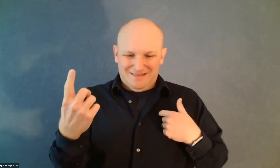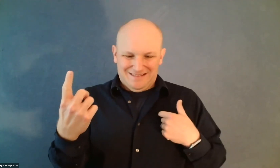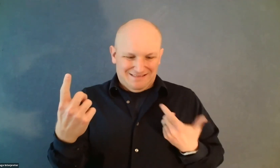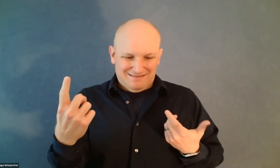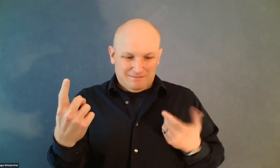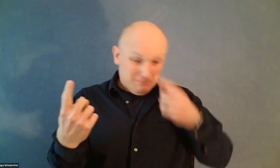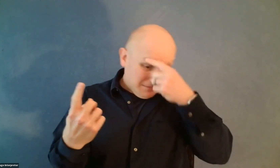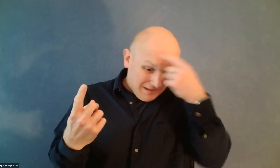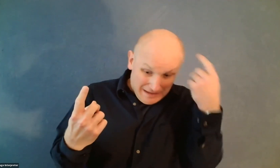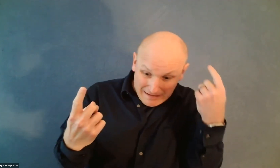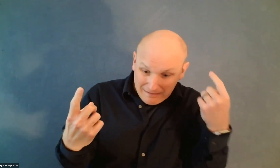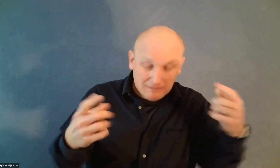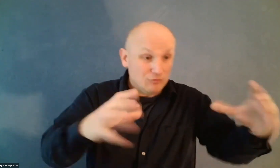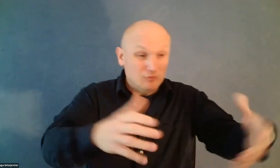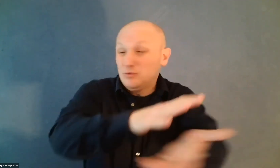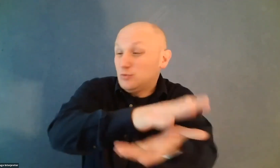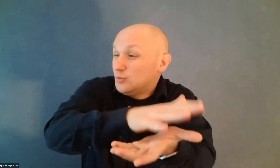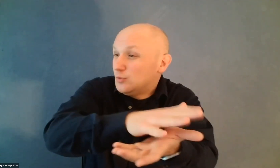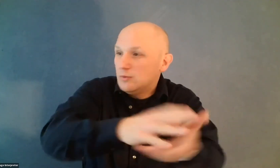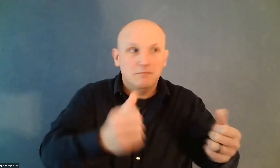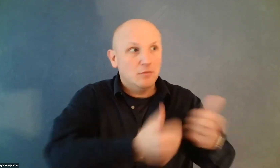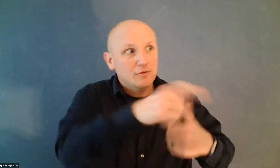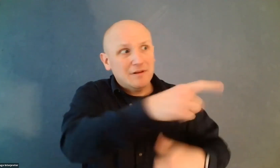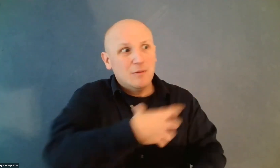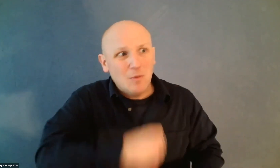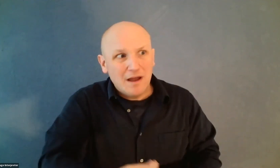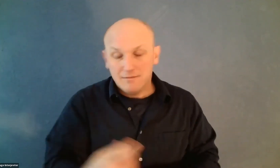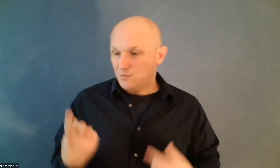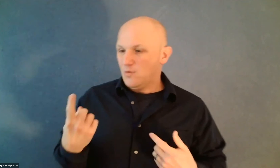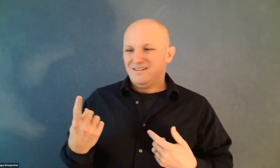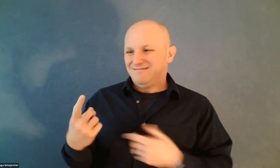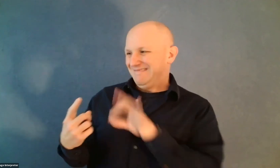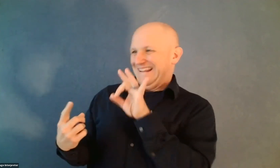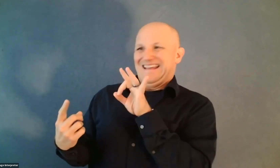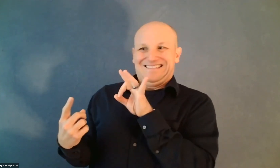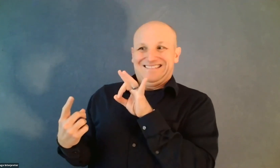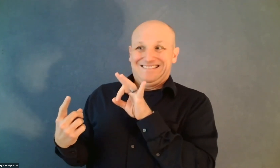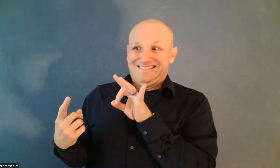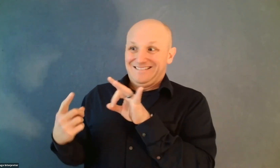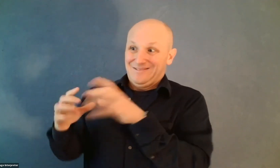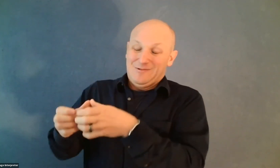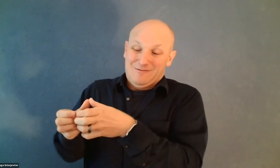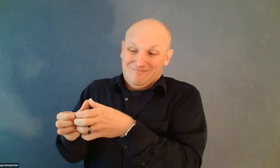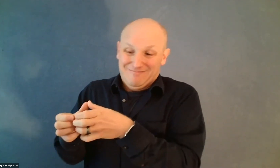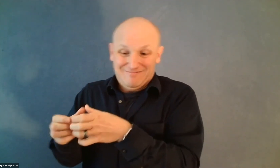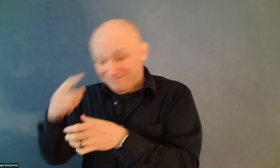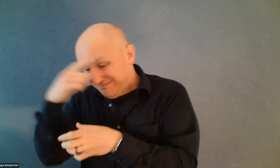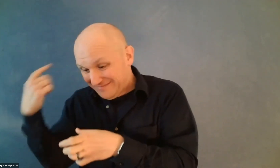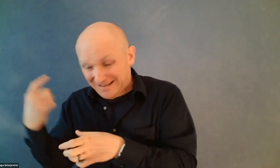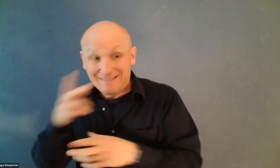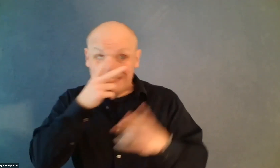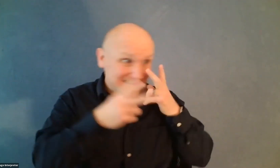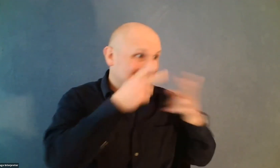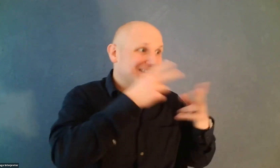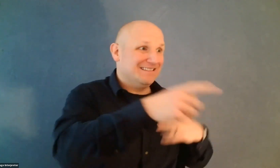up. I've seen a lot of, racism, discrimination, and it